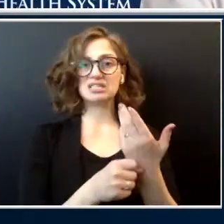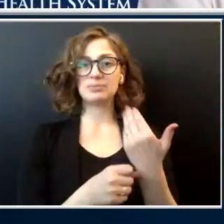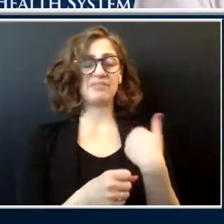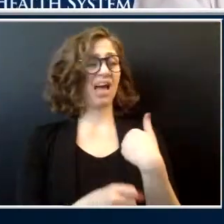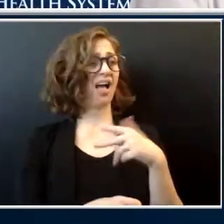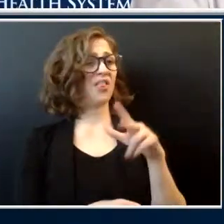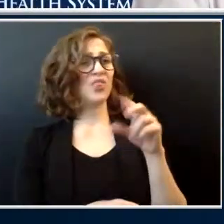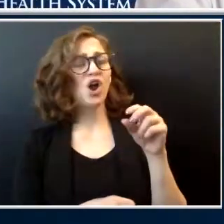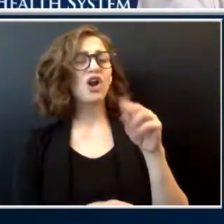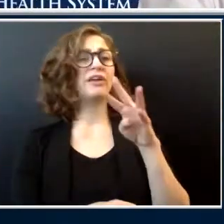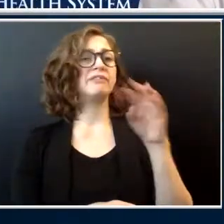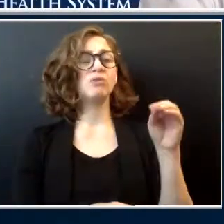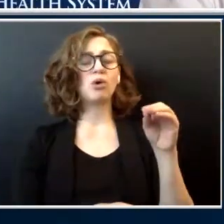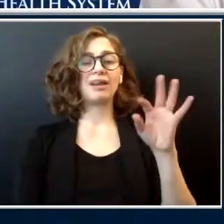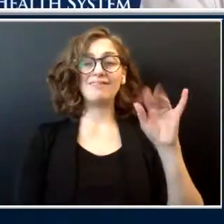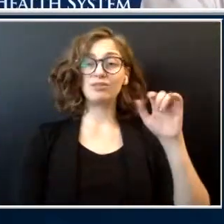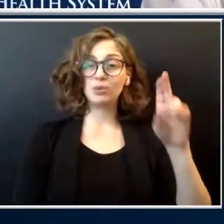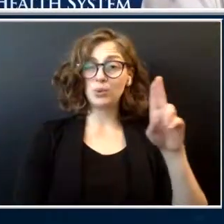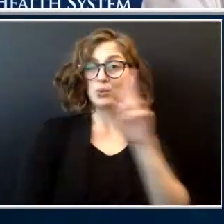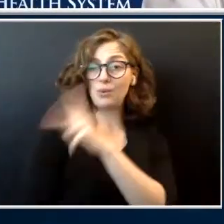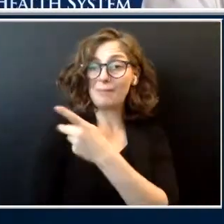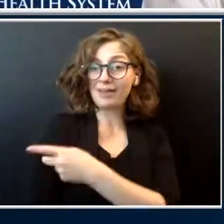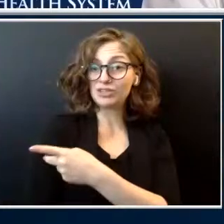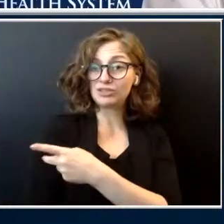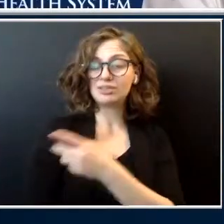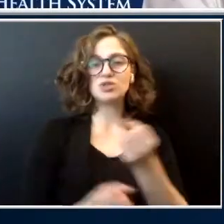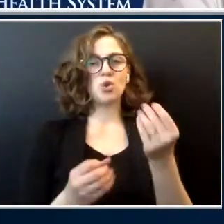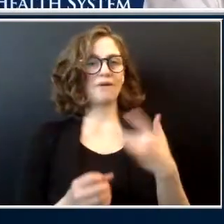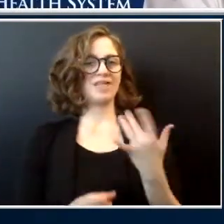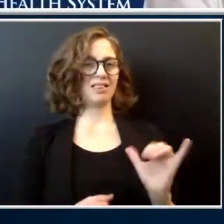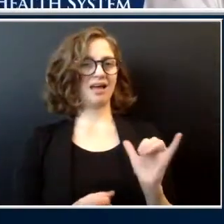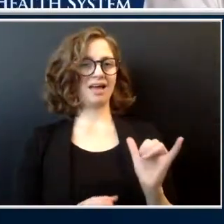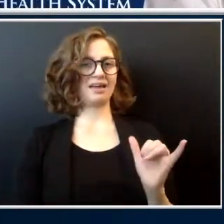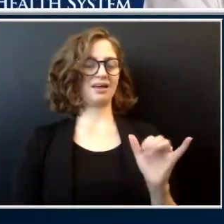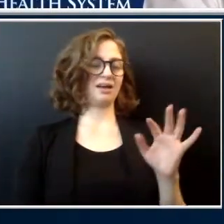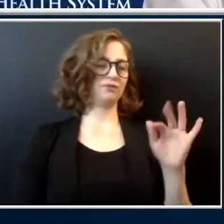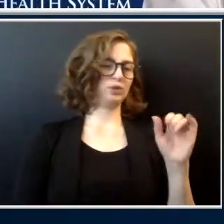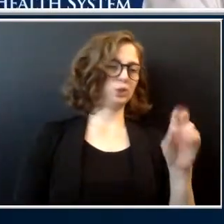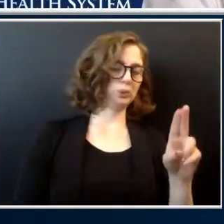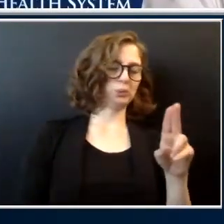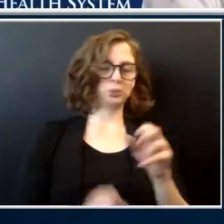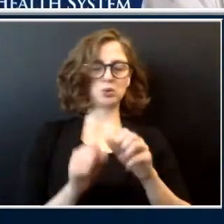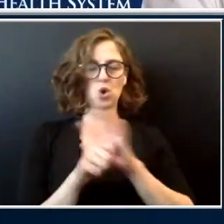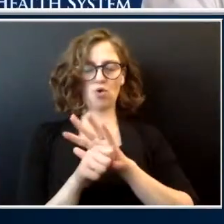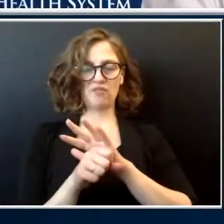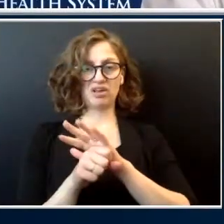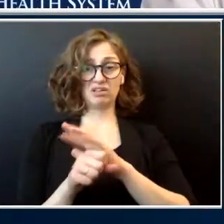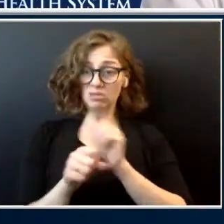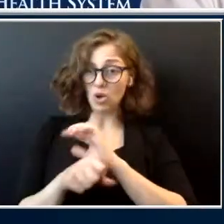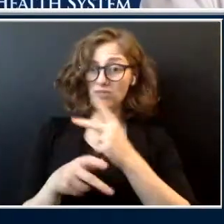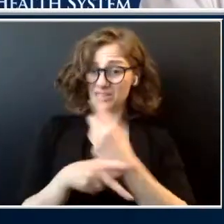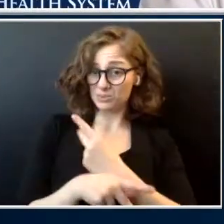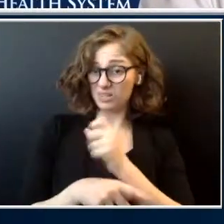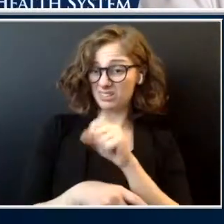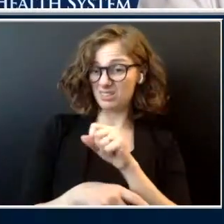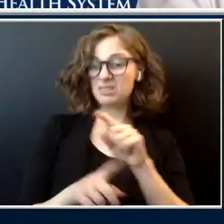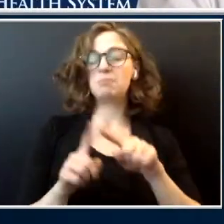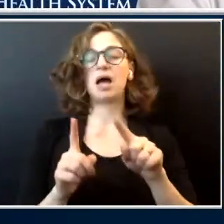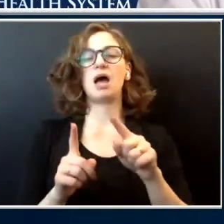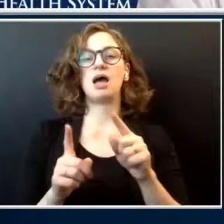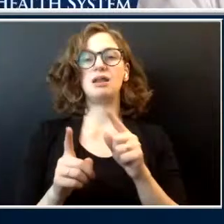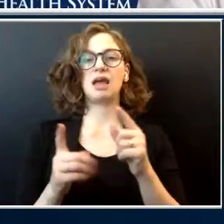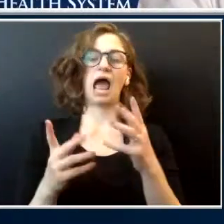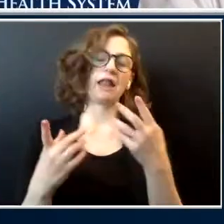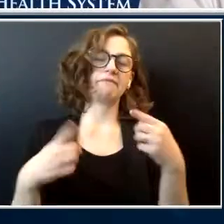feels like influenza and COVID, while still different, I think COVID's a little bit worse, but it's kind of come together a little bit, which probably